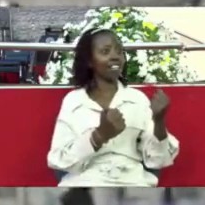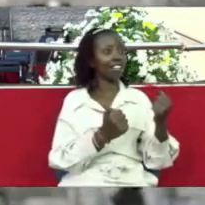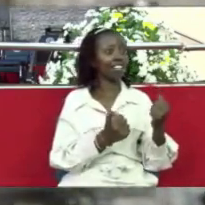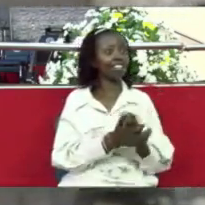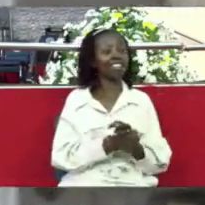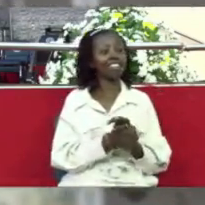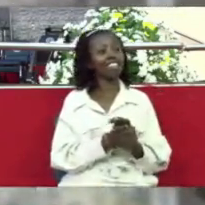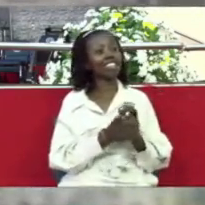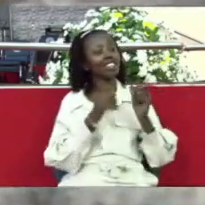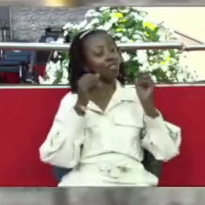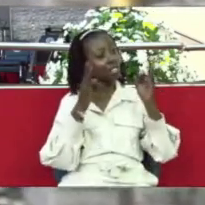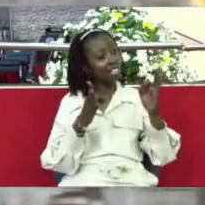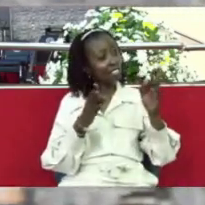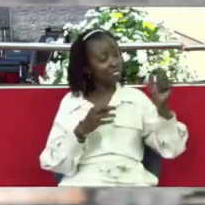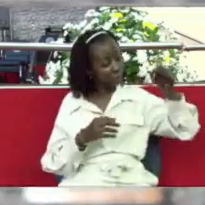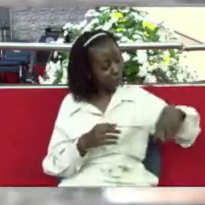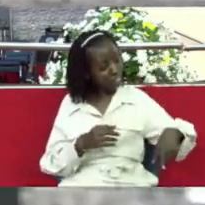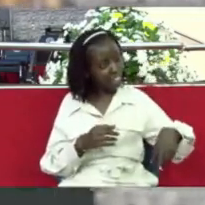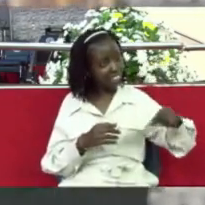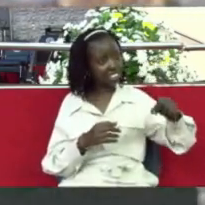If you're sowing a seed